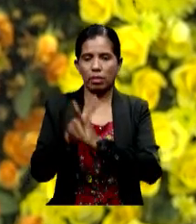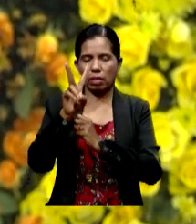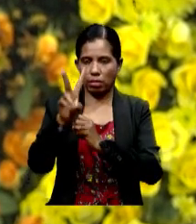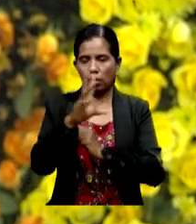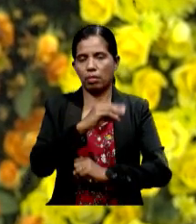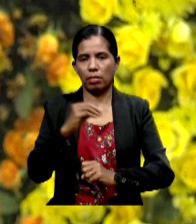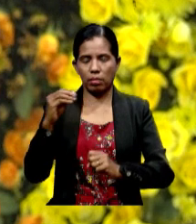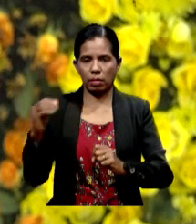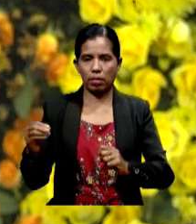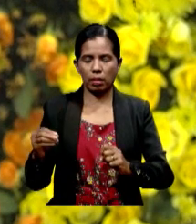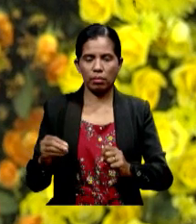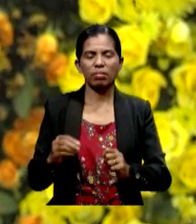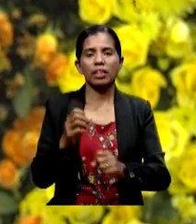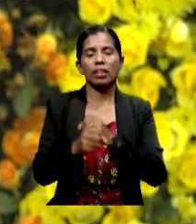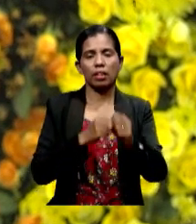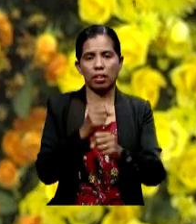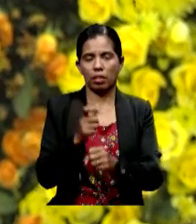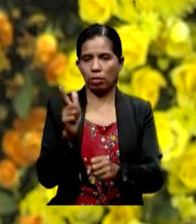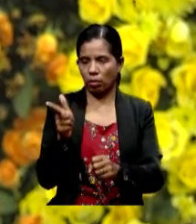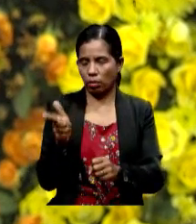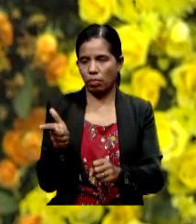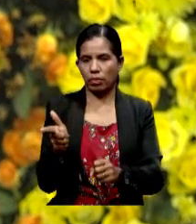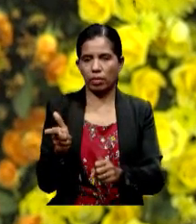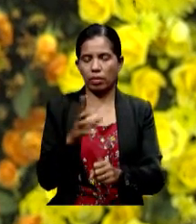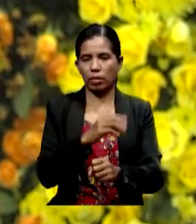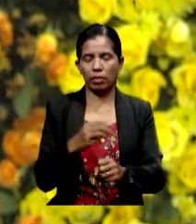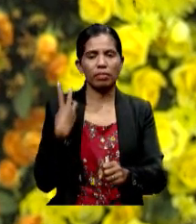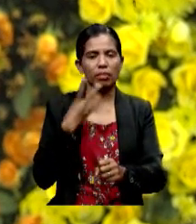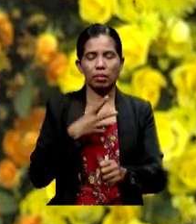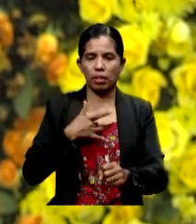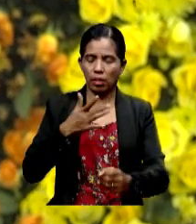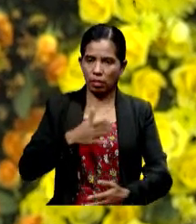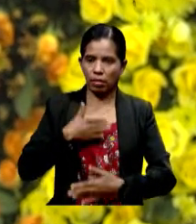the past 20 years. We are very grateful to